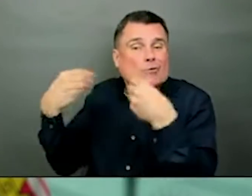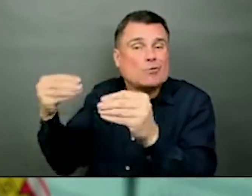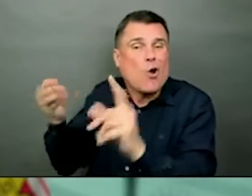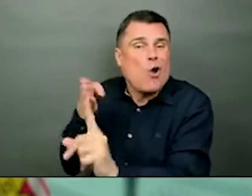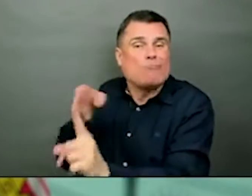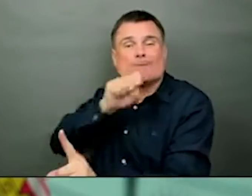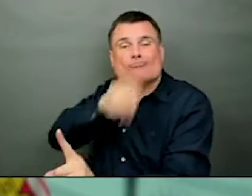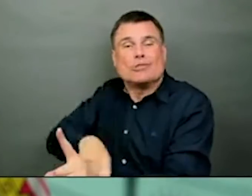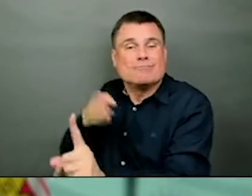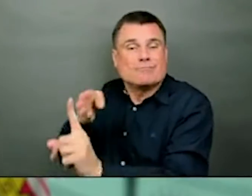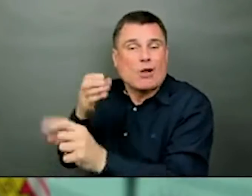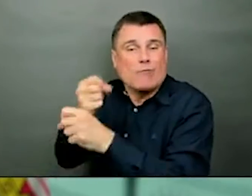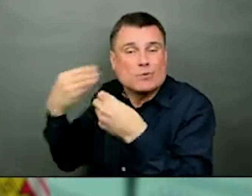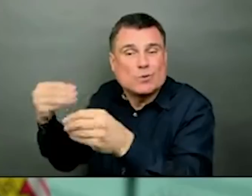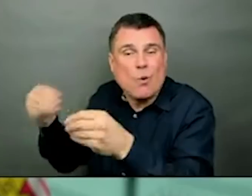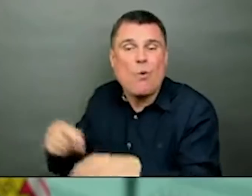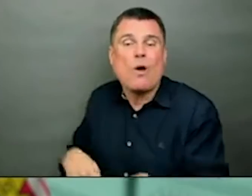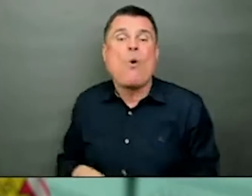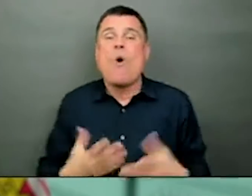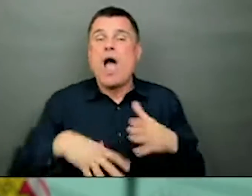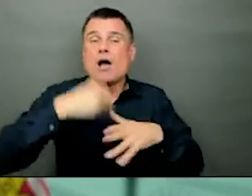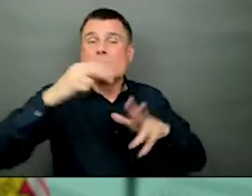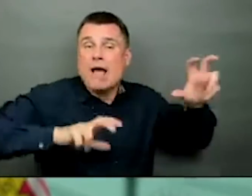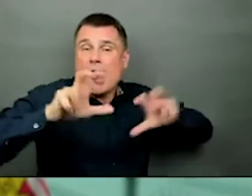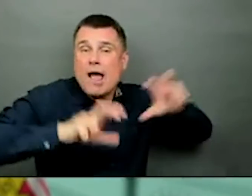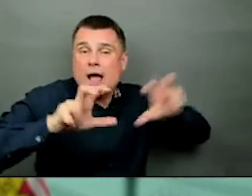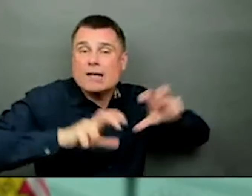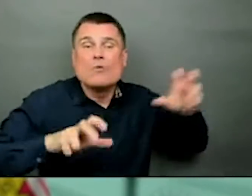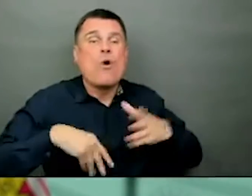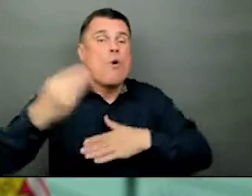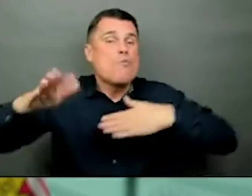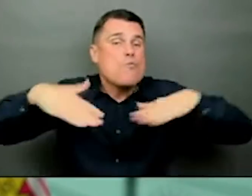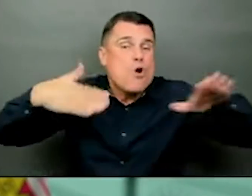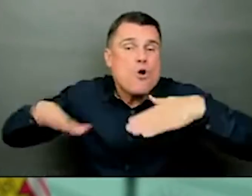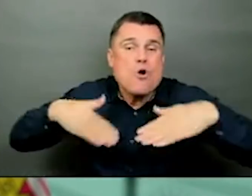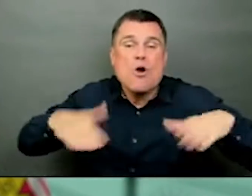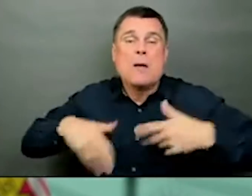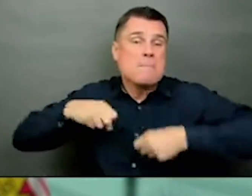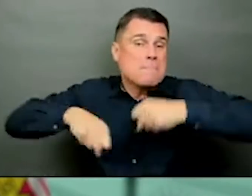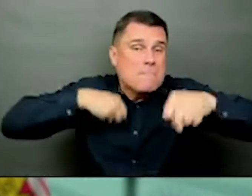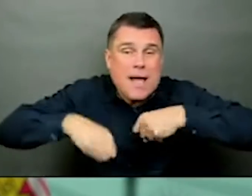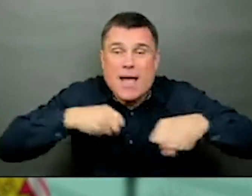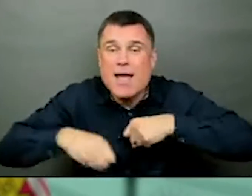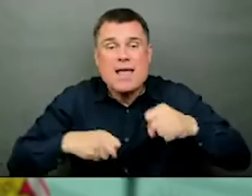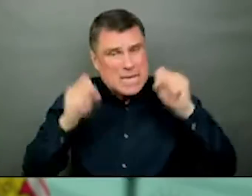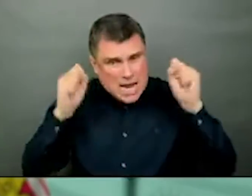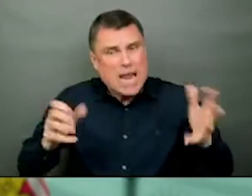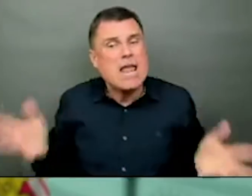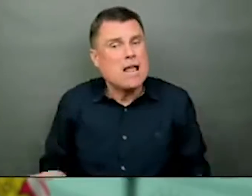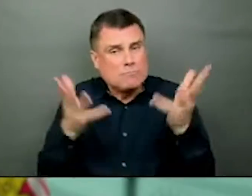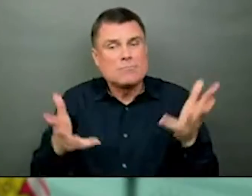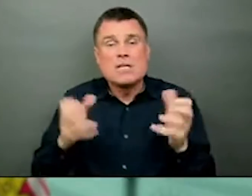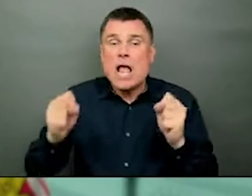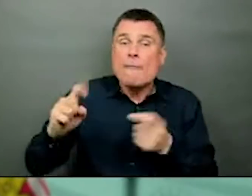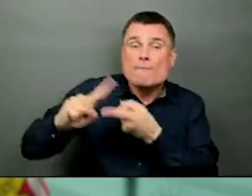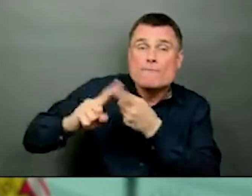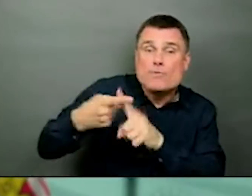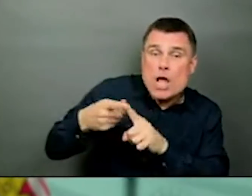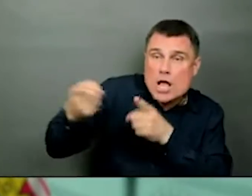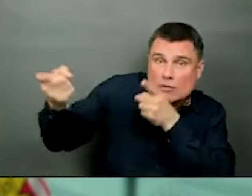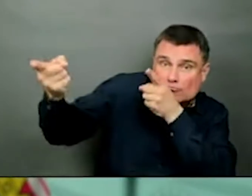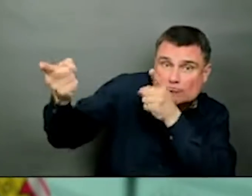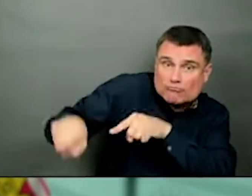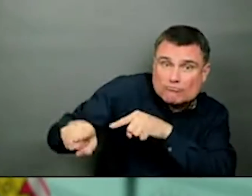boost from the boost we need from that safe social connection. And connecting and looking after one another is important to our